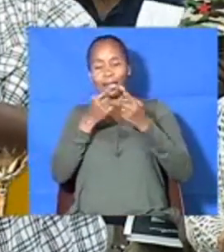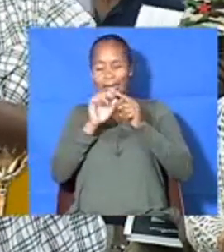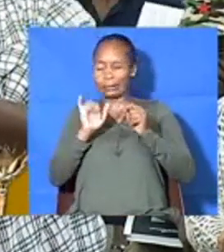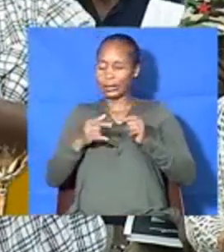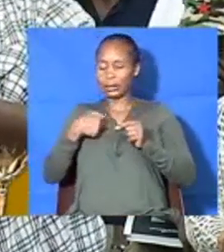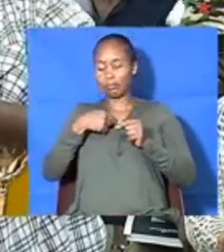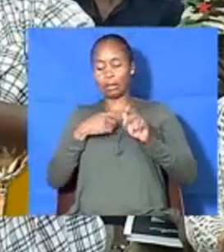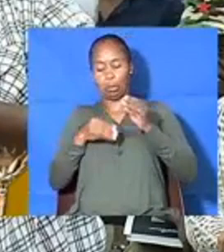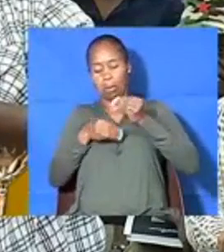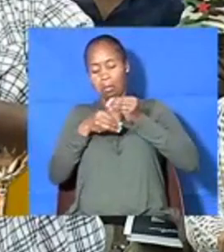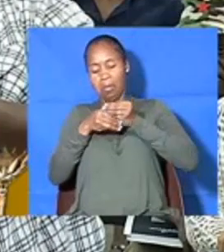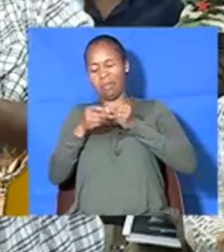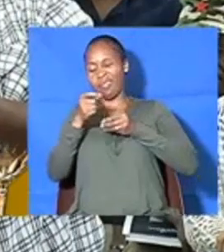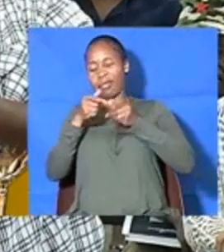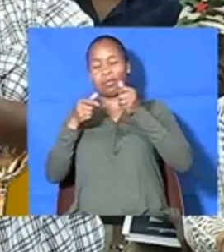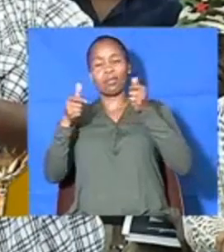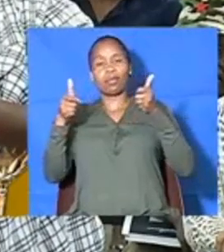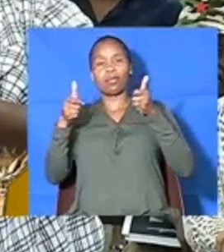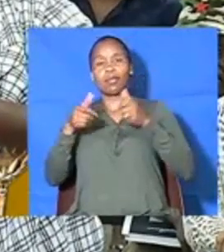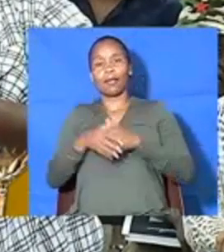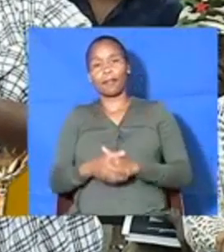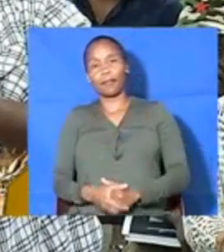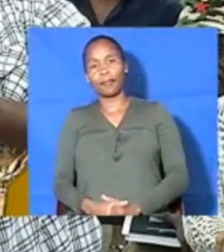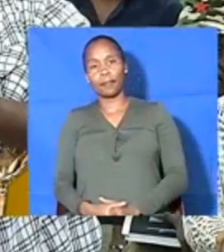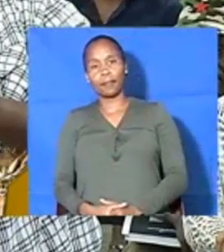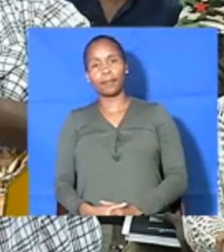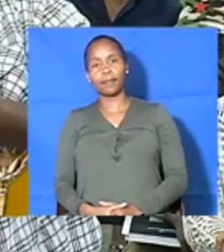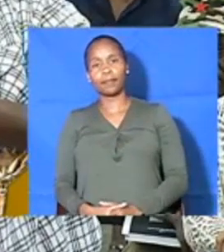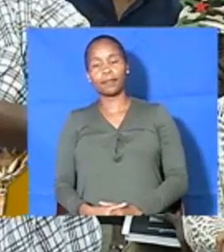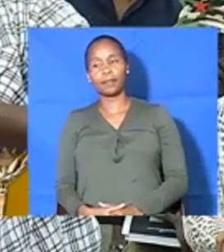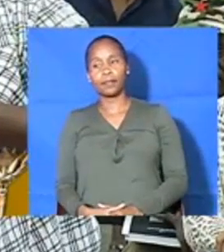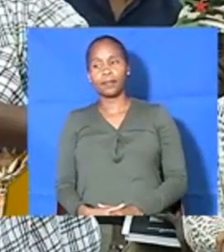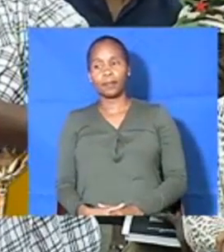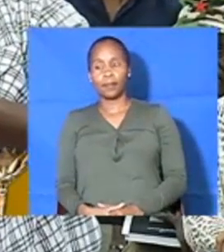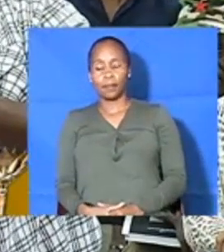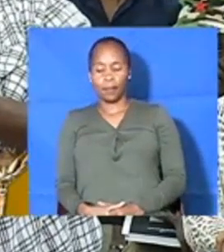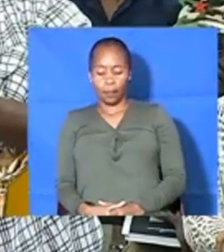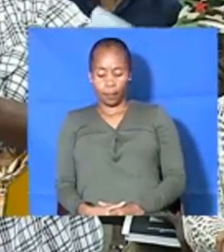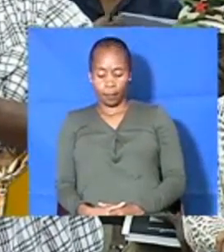Chairperson, I think we are here because of poverty. That's why we have this bill.